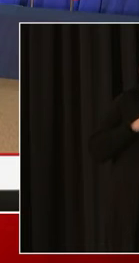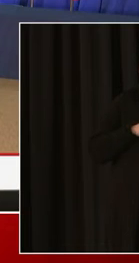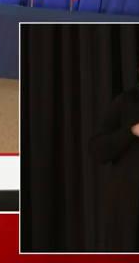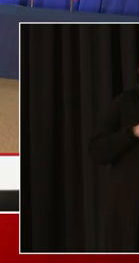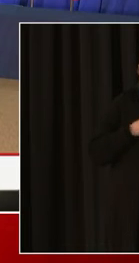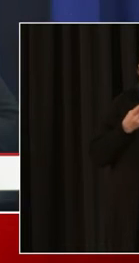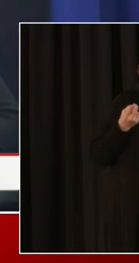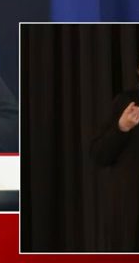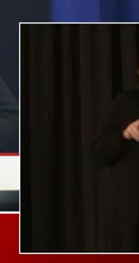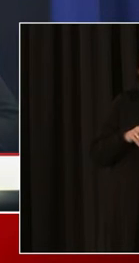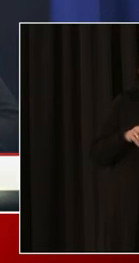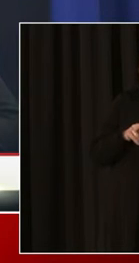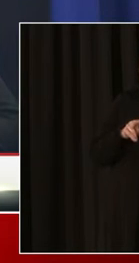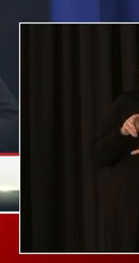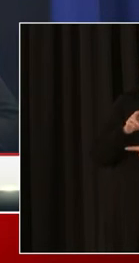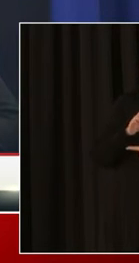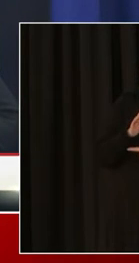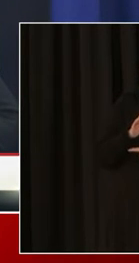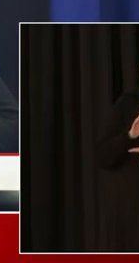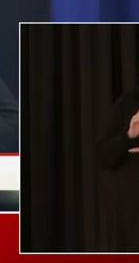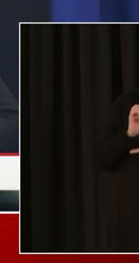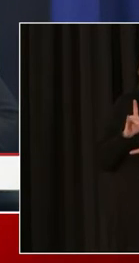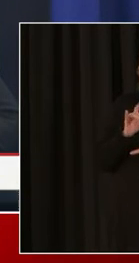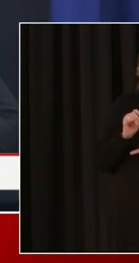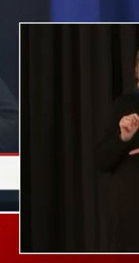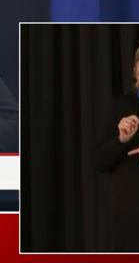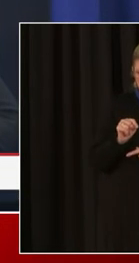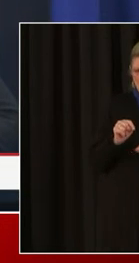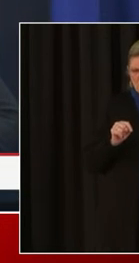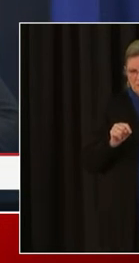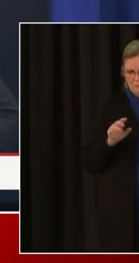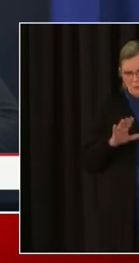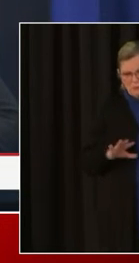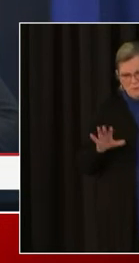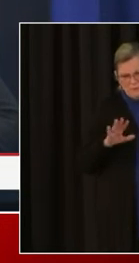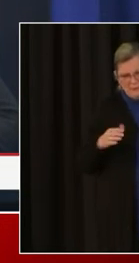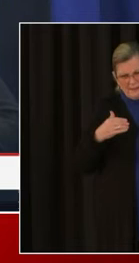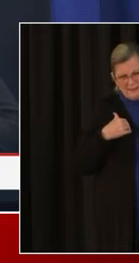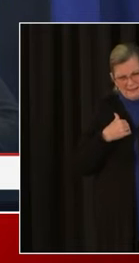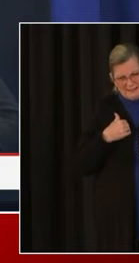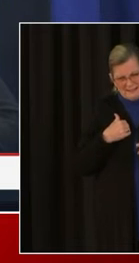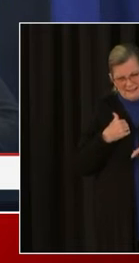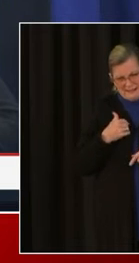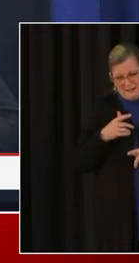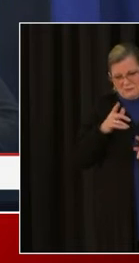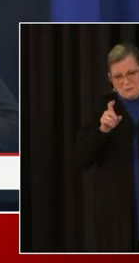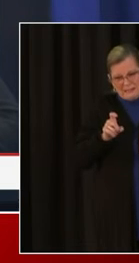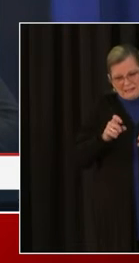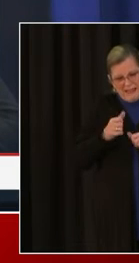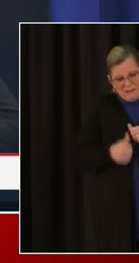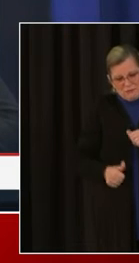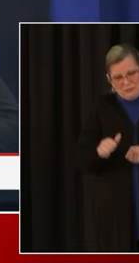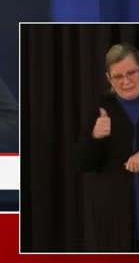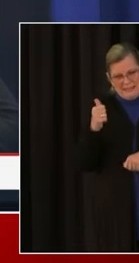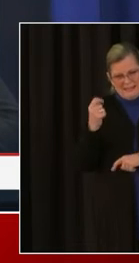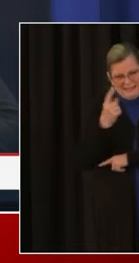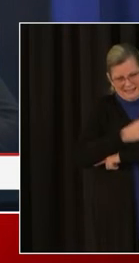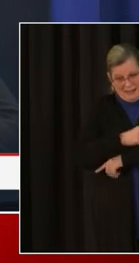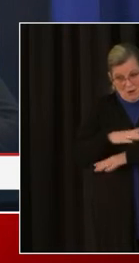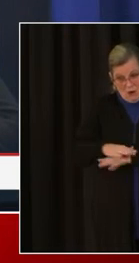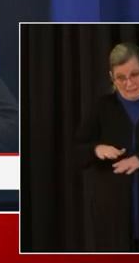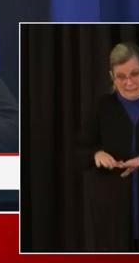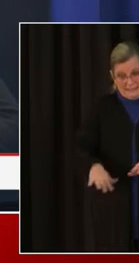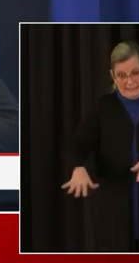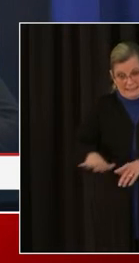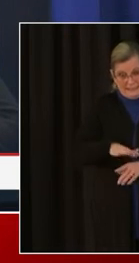school level, students have the ability to be tested approximately every 10 days on site when they have a valid